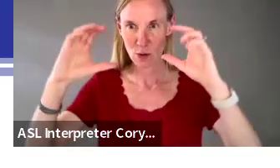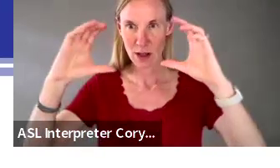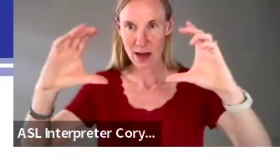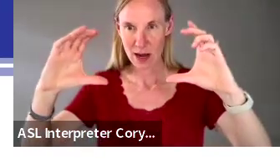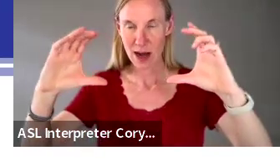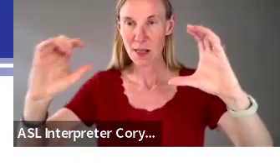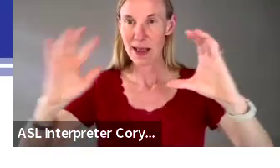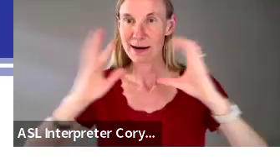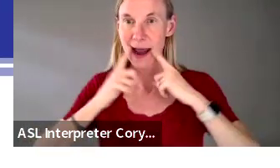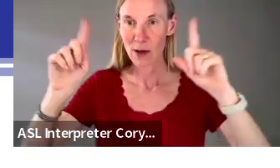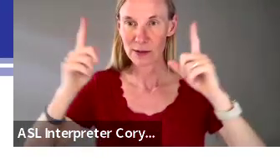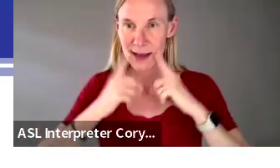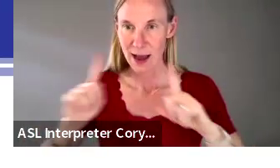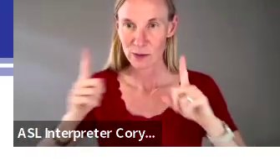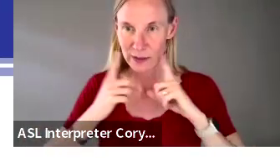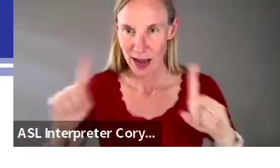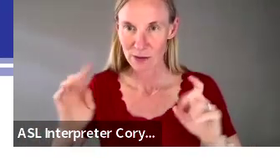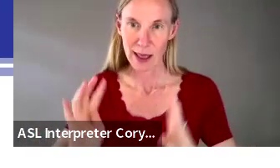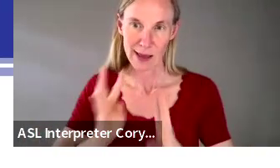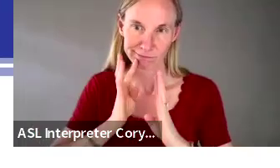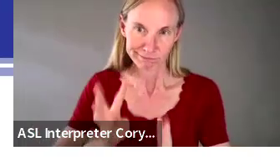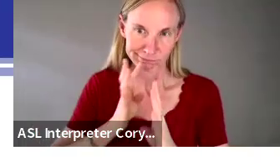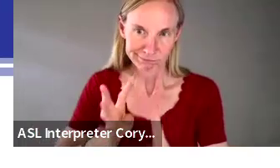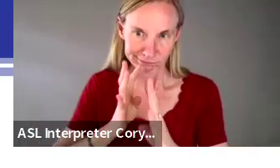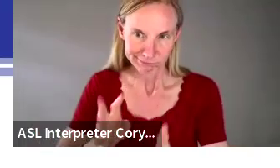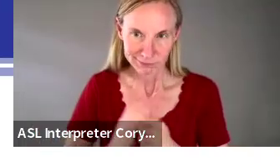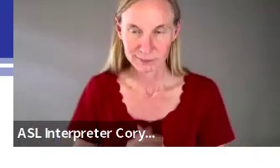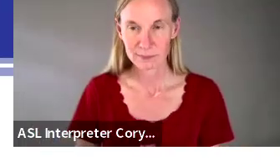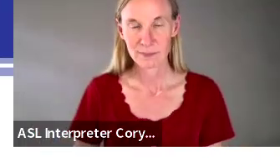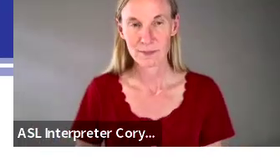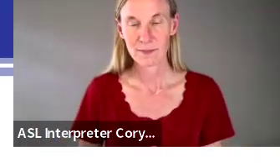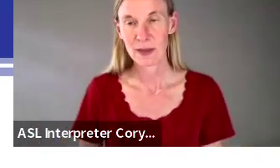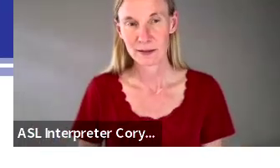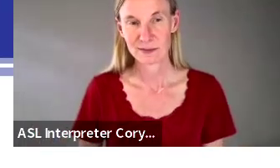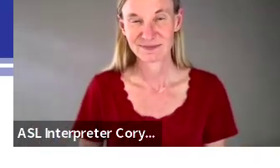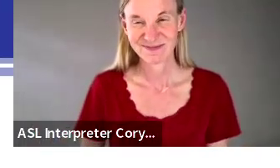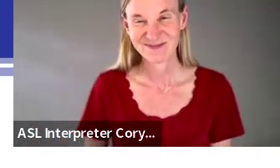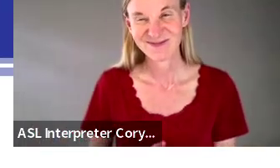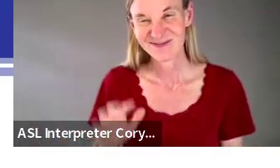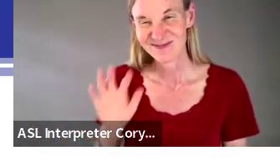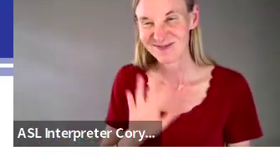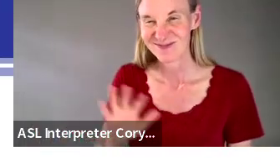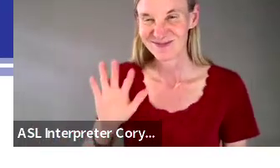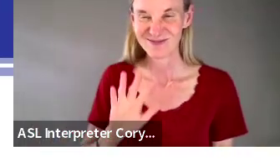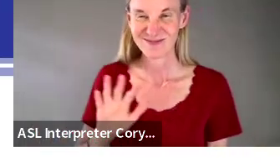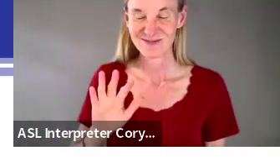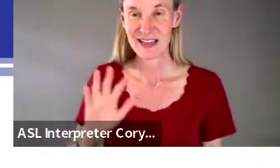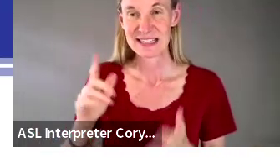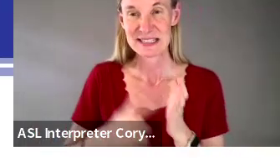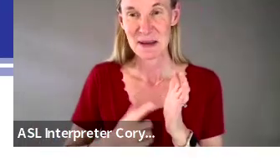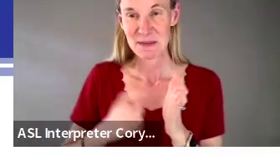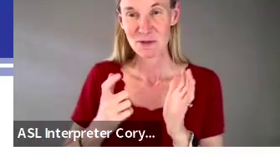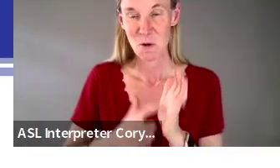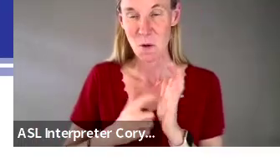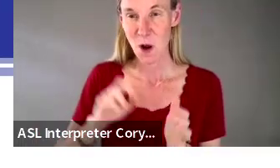might announce them auditorily. Sometimes, and many times, it takes a user at least 2 cycles through